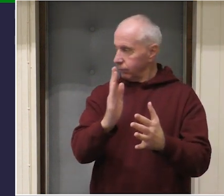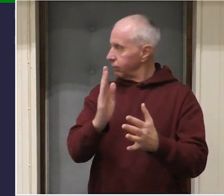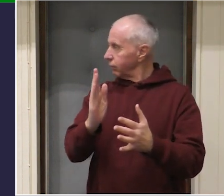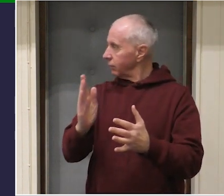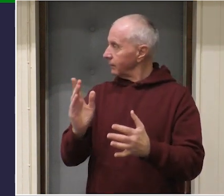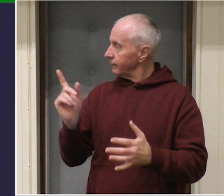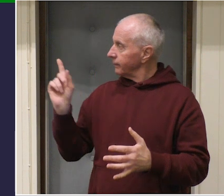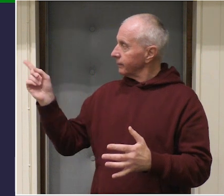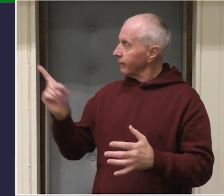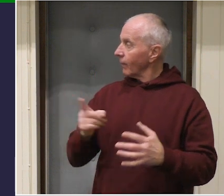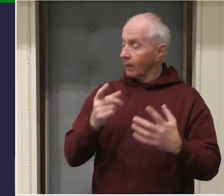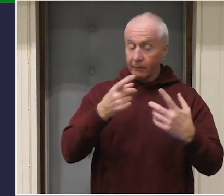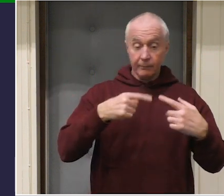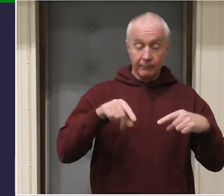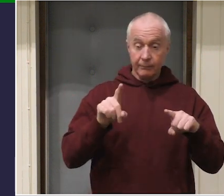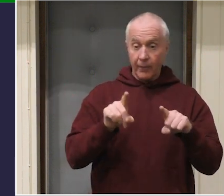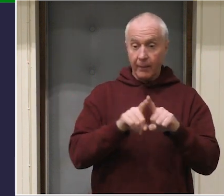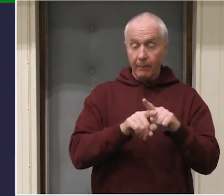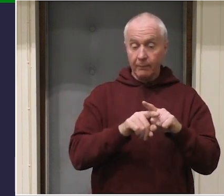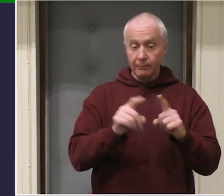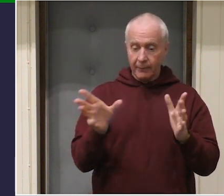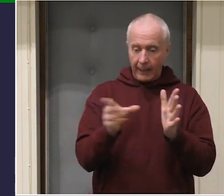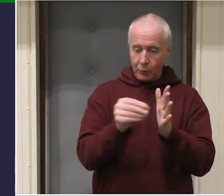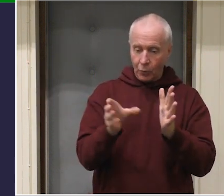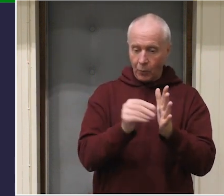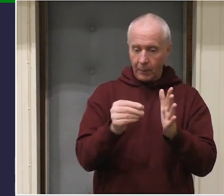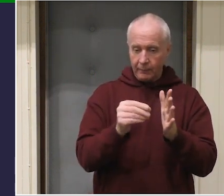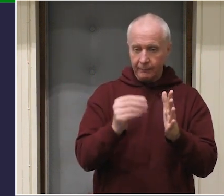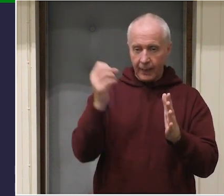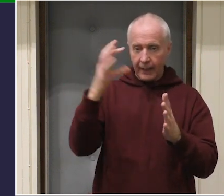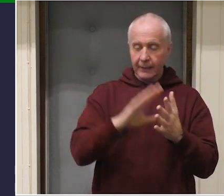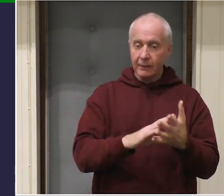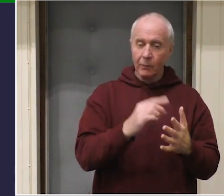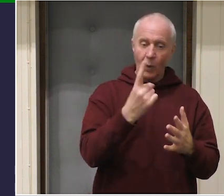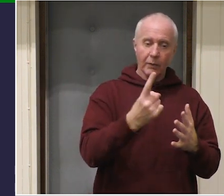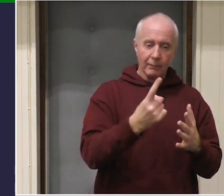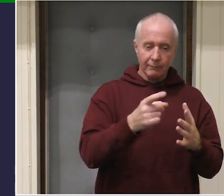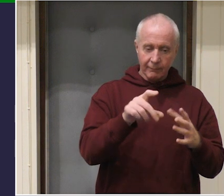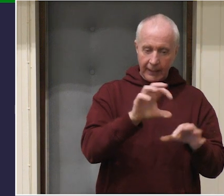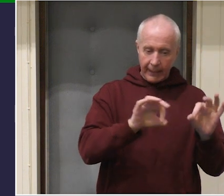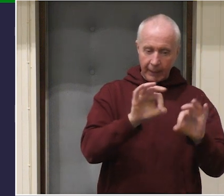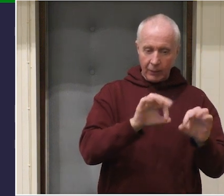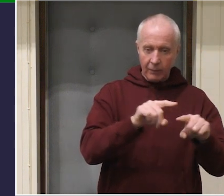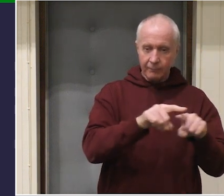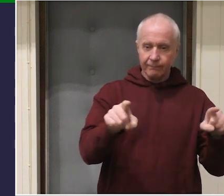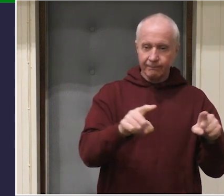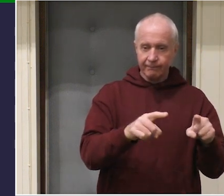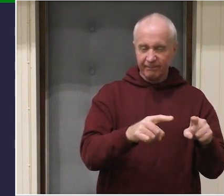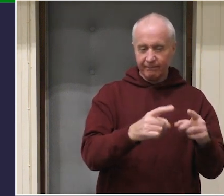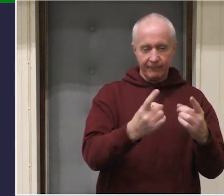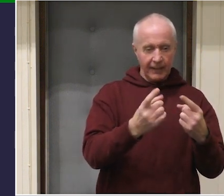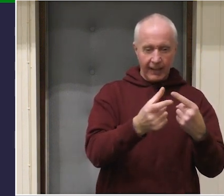in random places, and each one of those absorption lines is caused by a single chemical element in the atmosphere of the star.